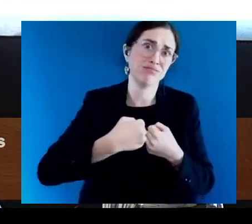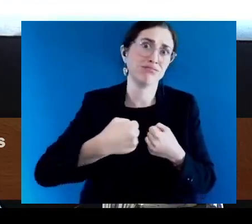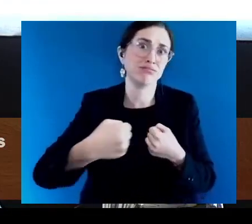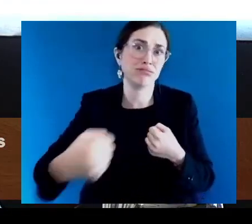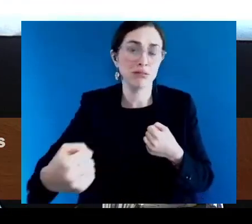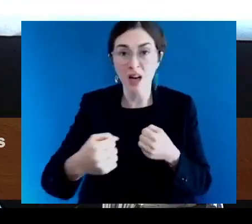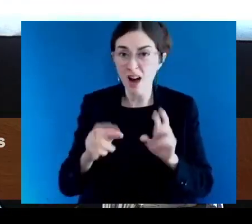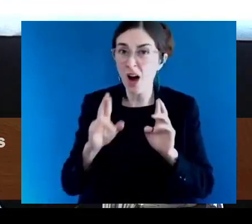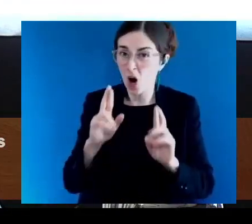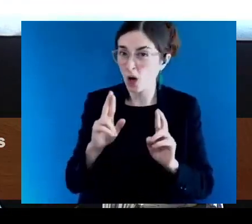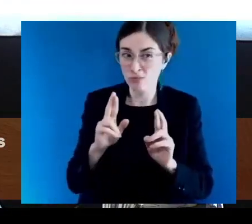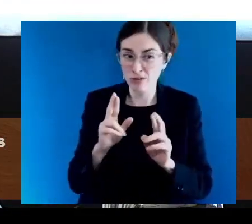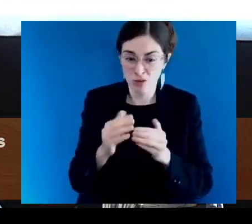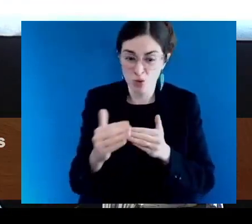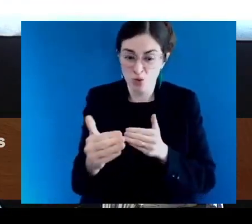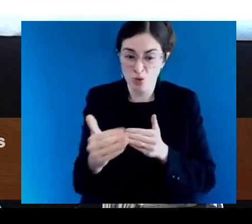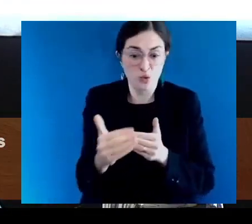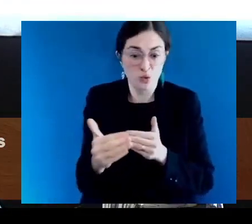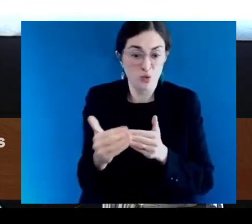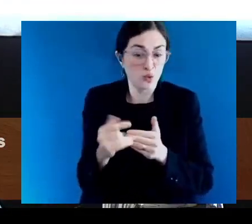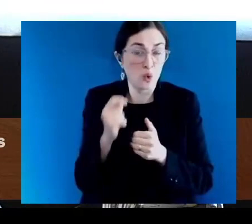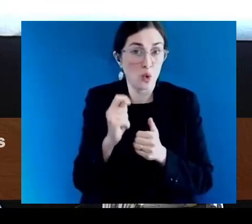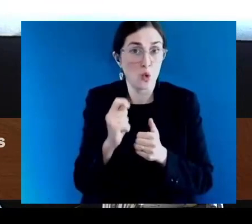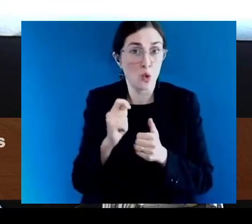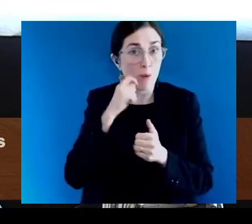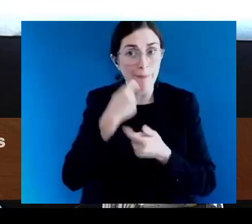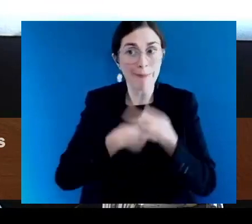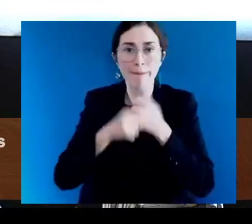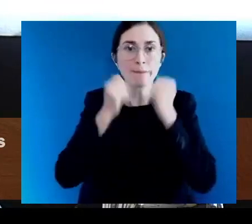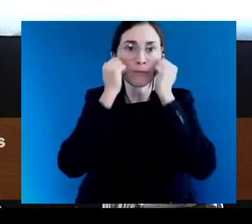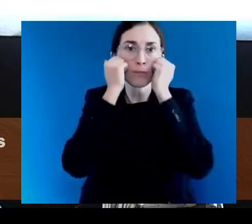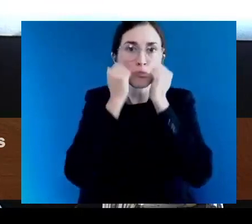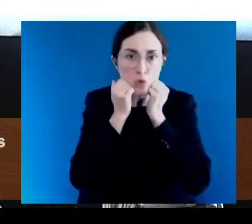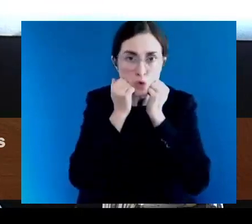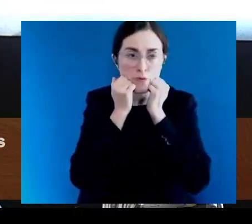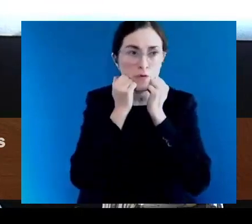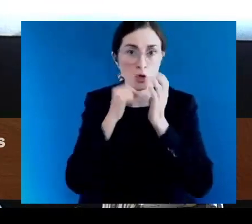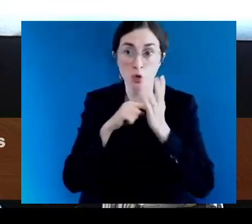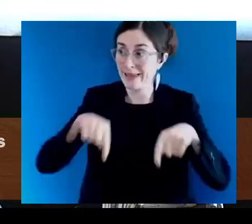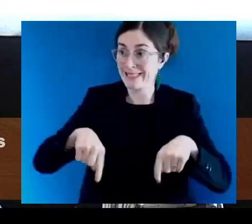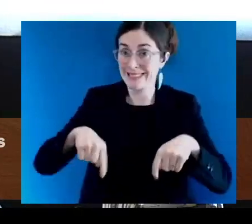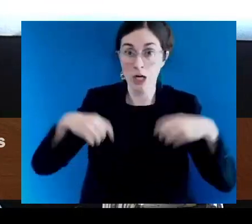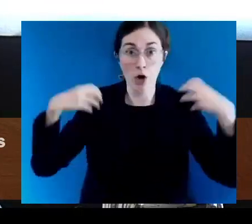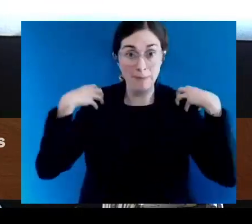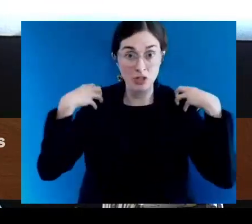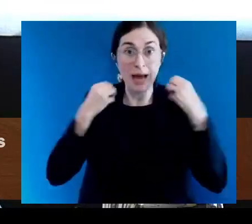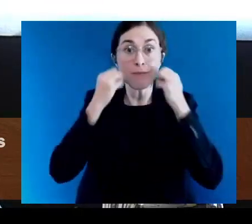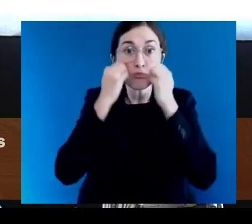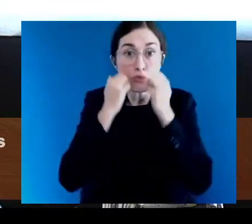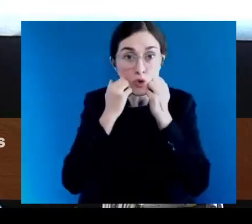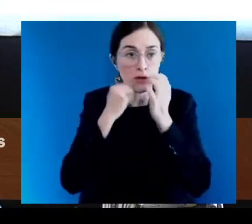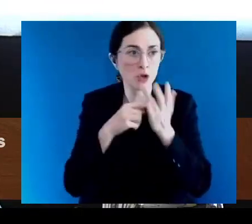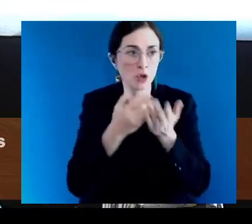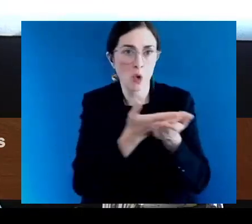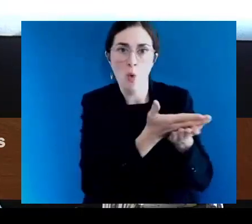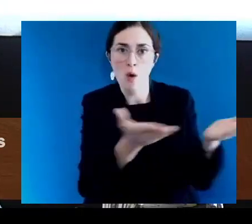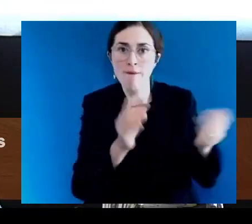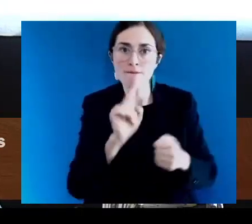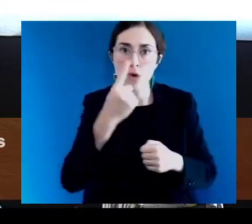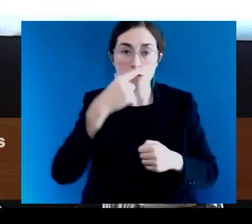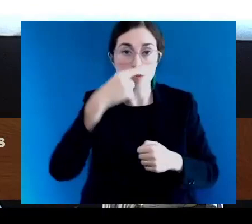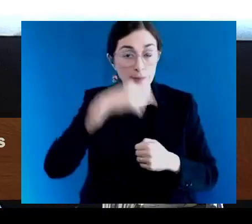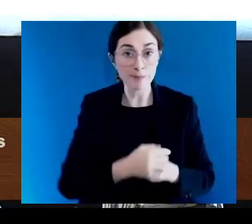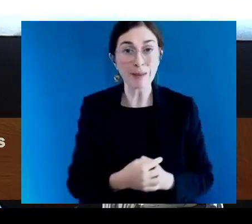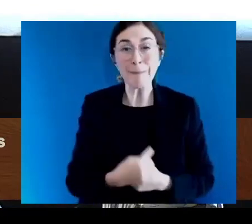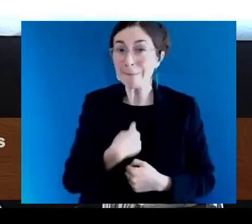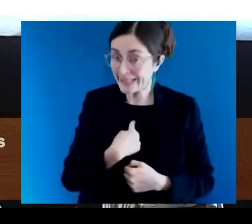evident to the Commission and to all First Peoples. And my commitment is to seek